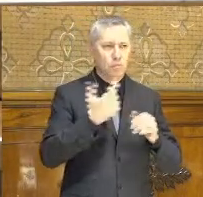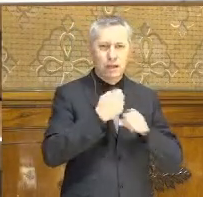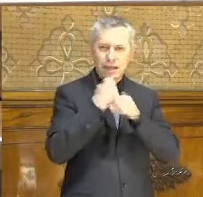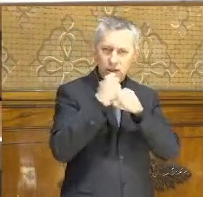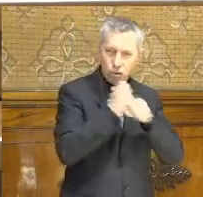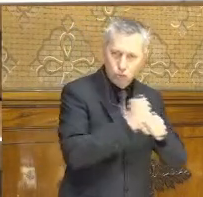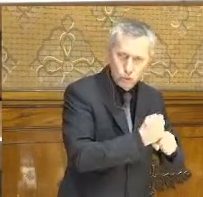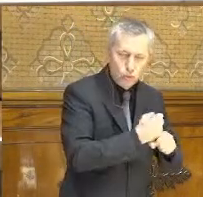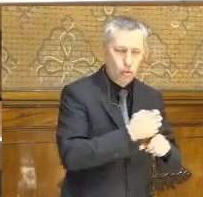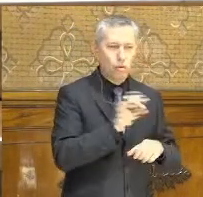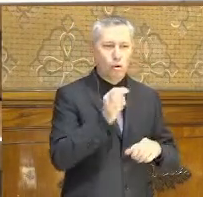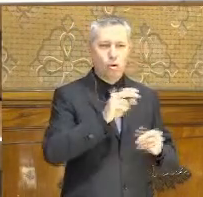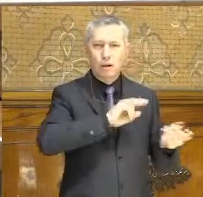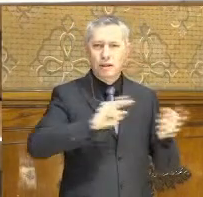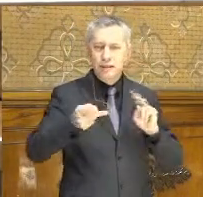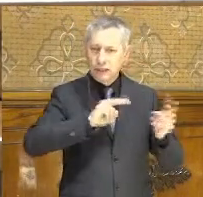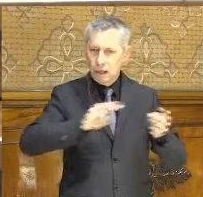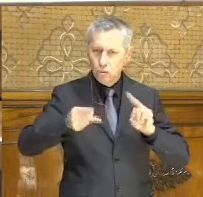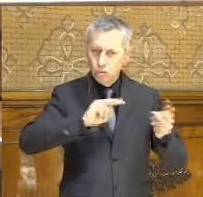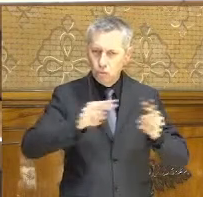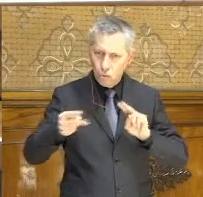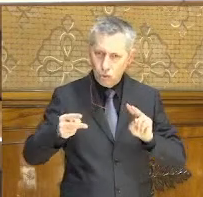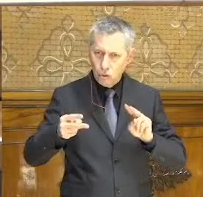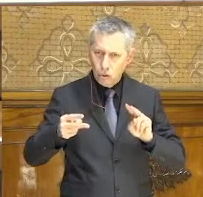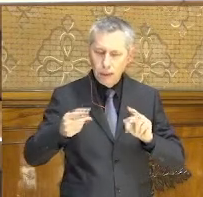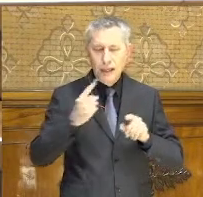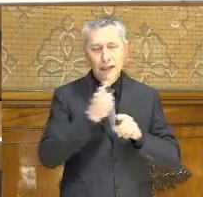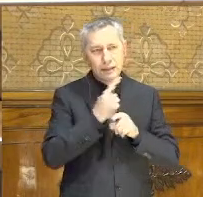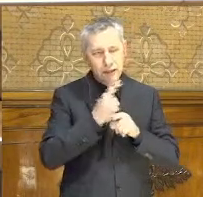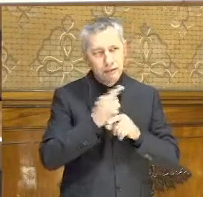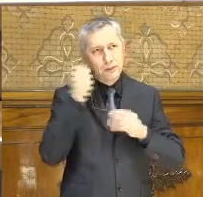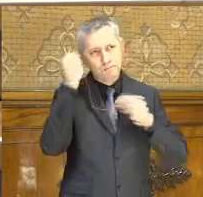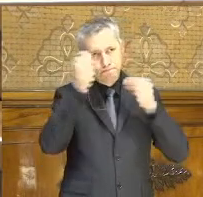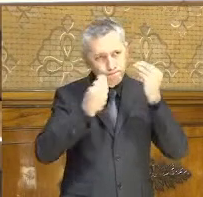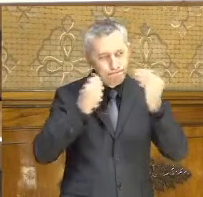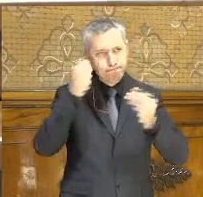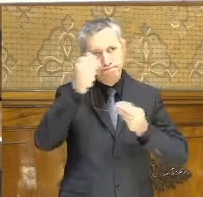have to rethink the pedagogical and political system